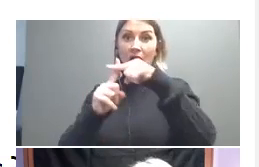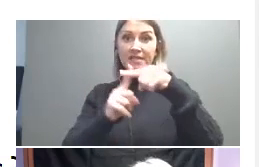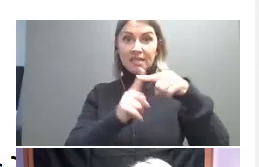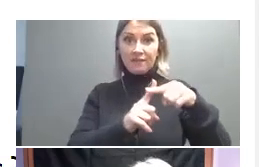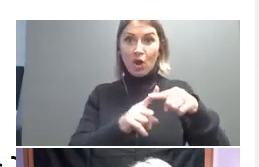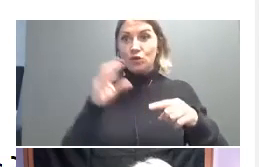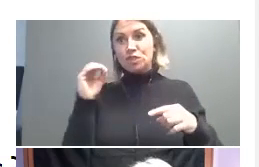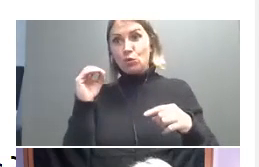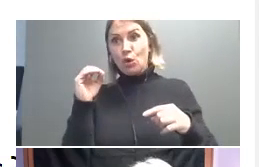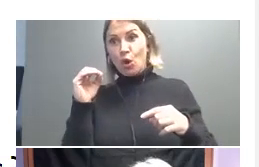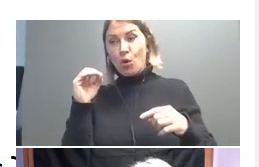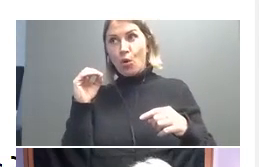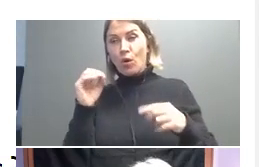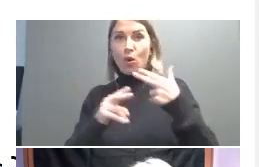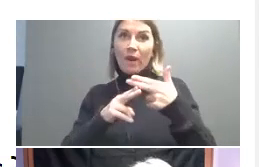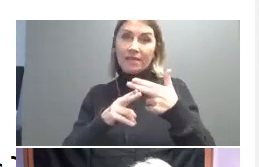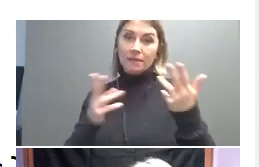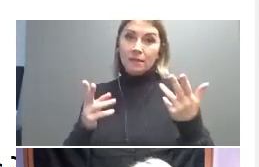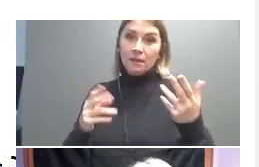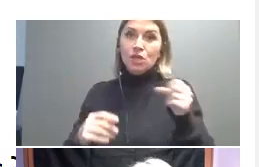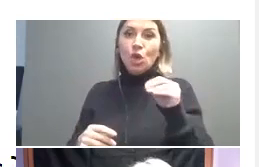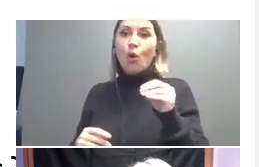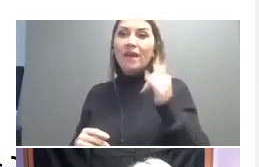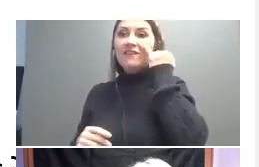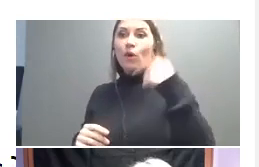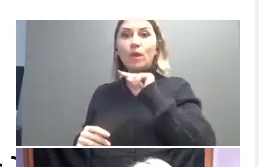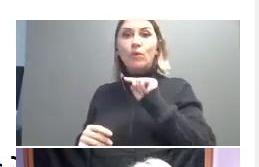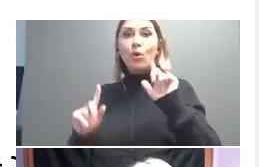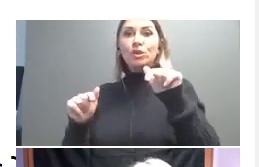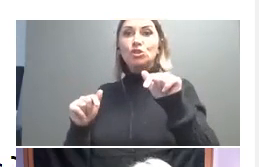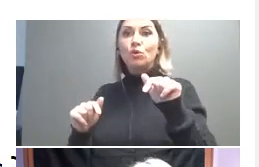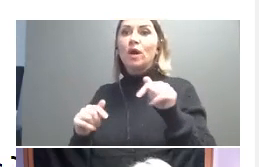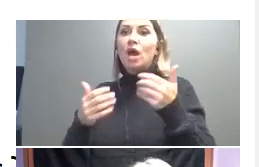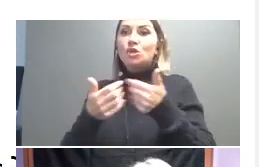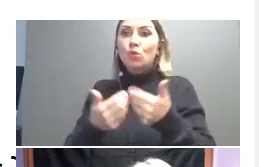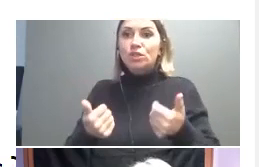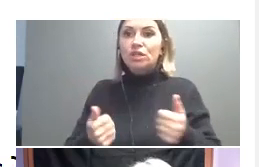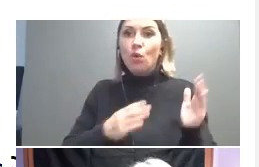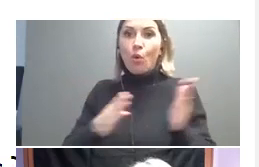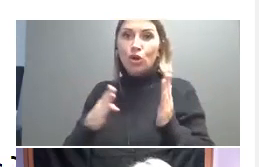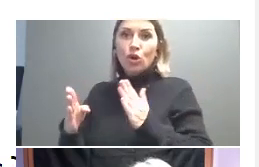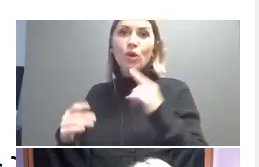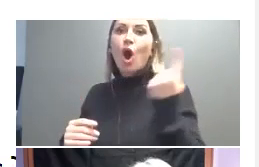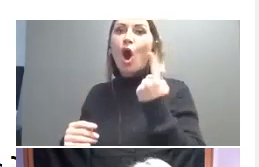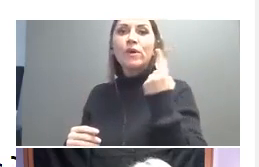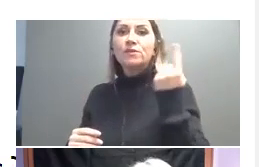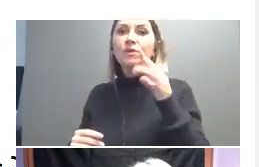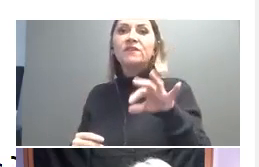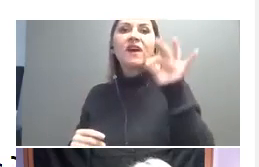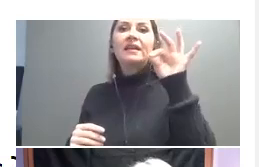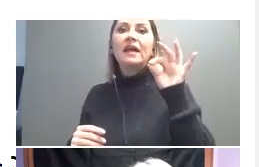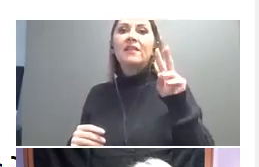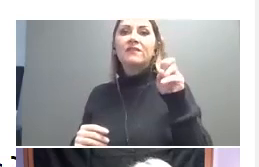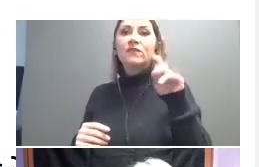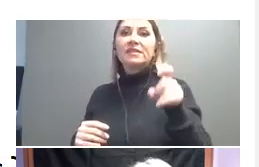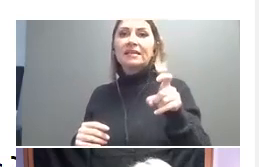zero weight vertices. And if we are going through in that sorted order, we are always going to find a vertex that